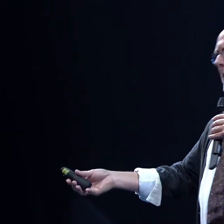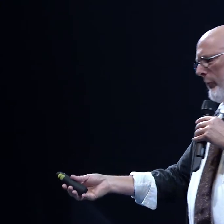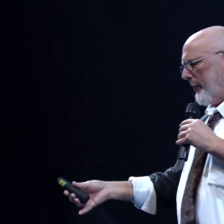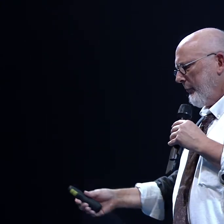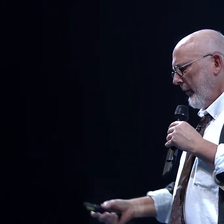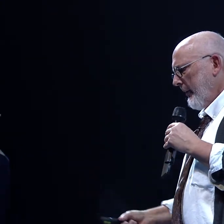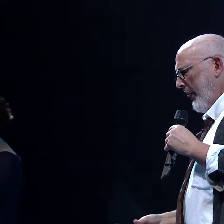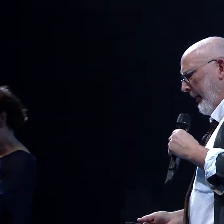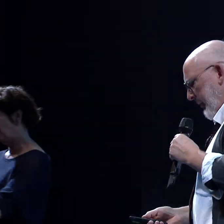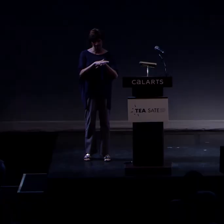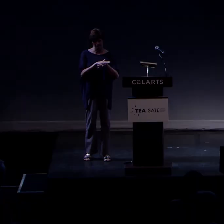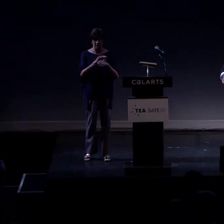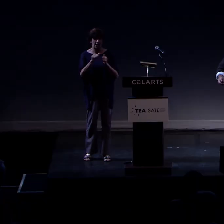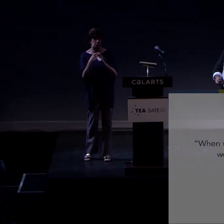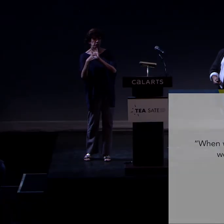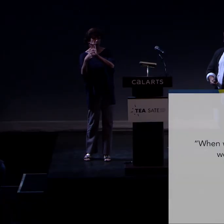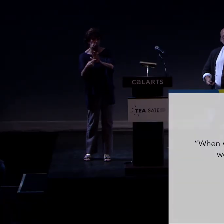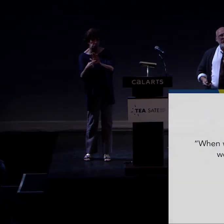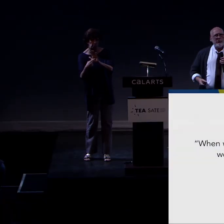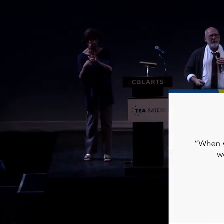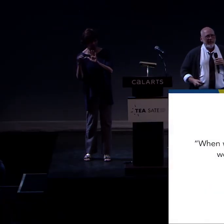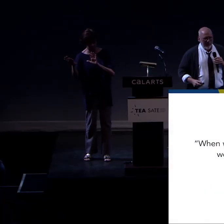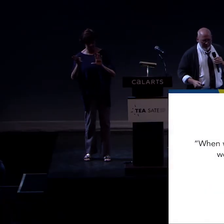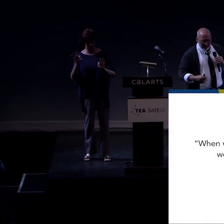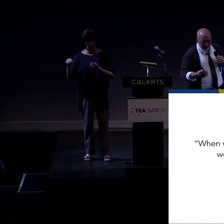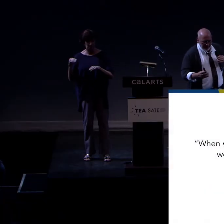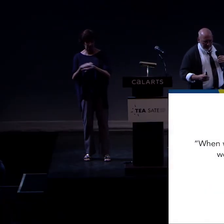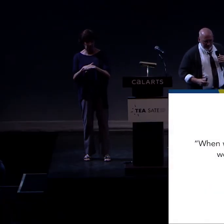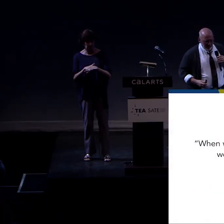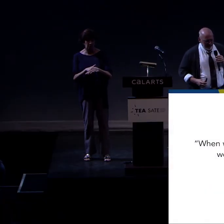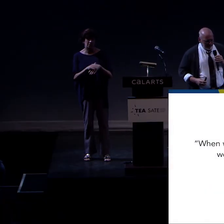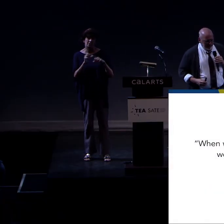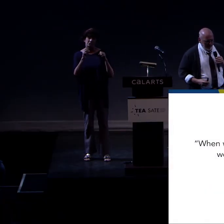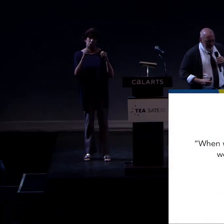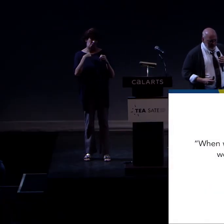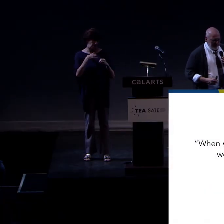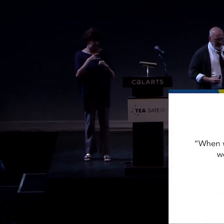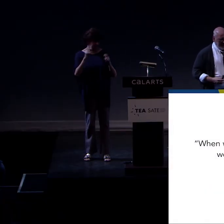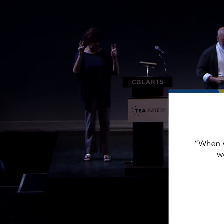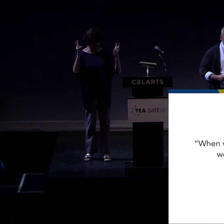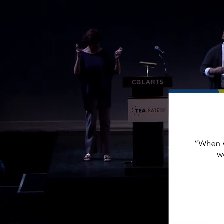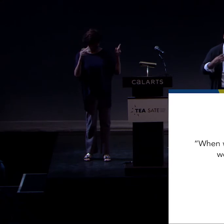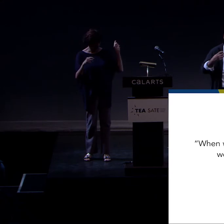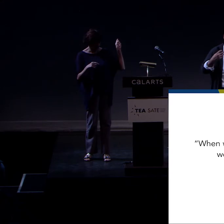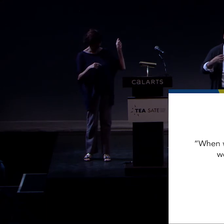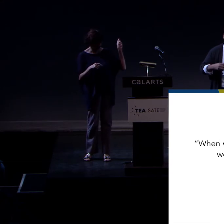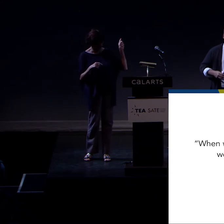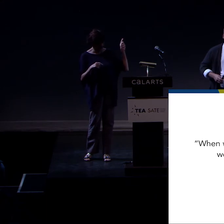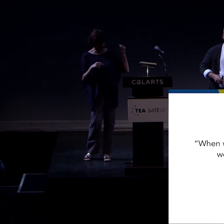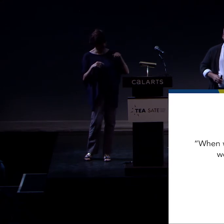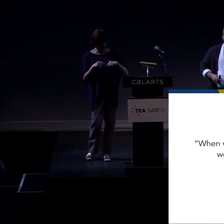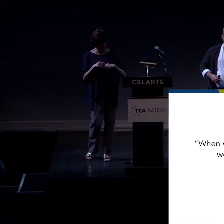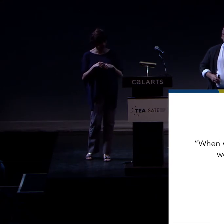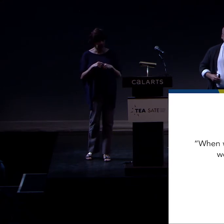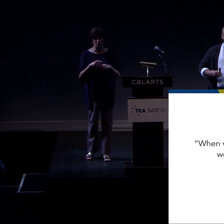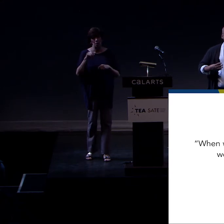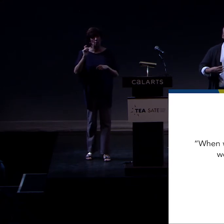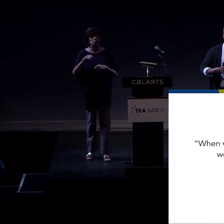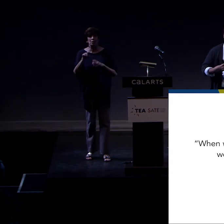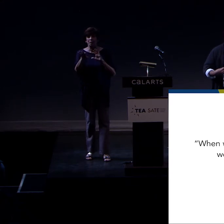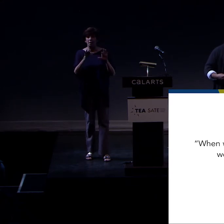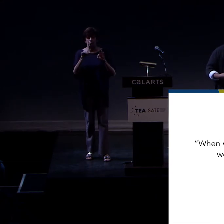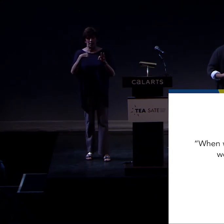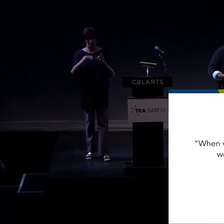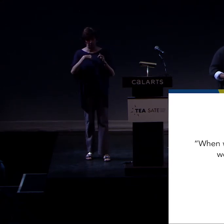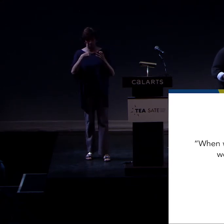going to offer them to people. And I think when we introduce new technologies, I love this quote from Neil Postman, we really do have to do it with our eyes wide open and